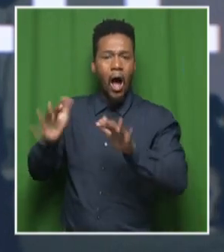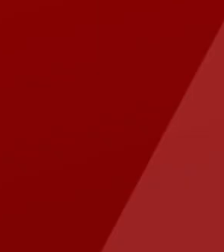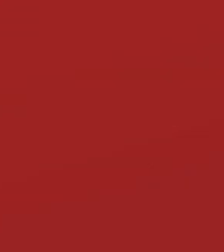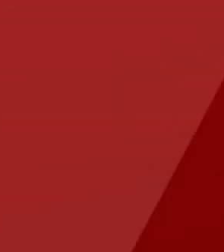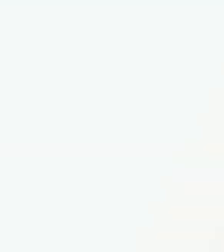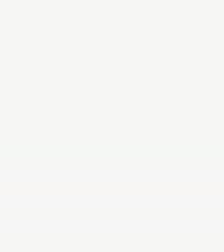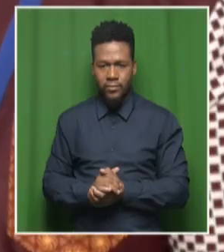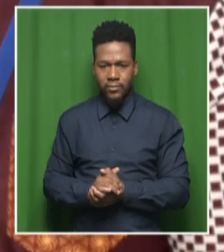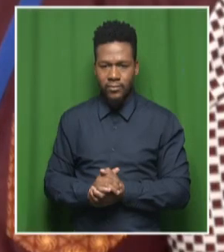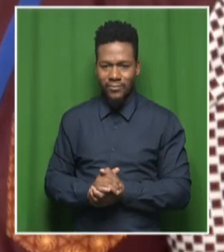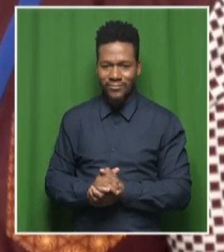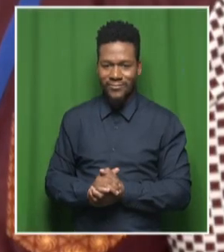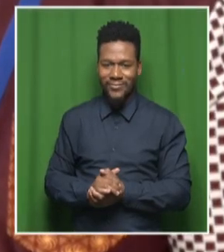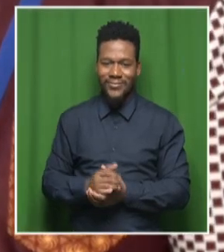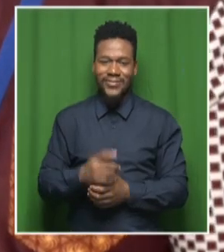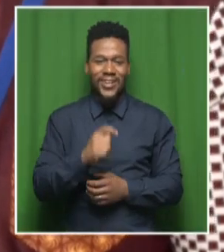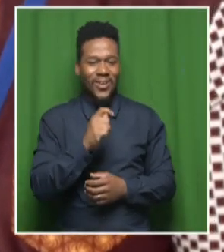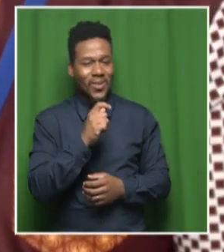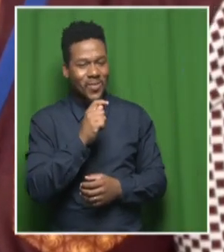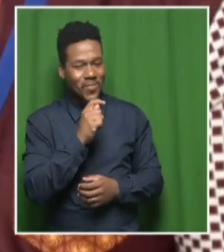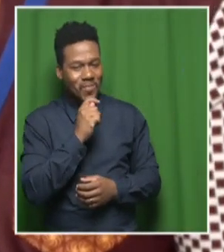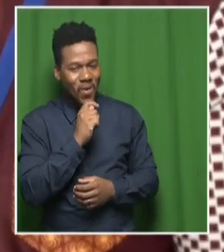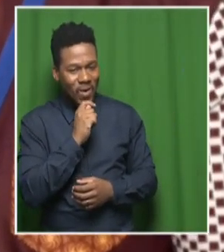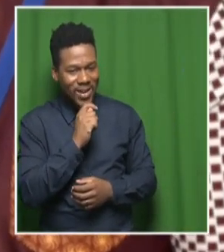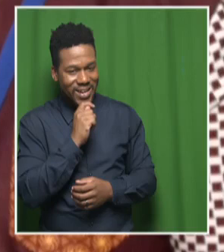hour. Well, a very good morning to you.